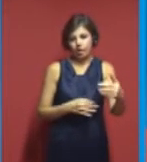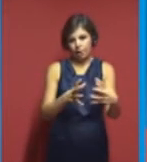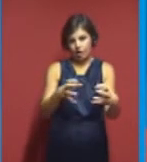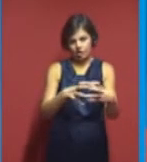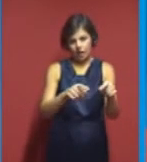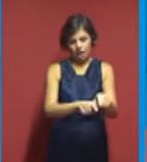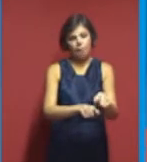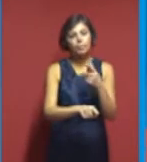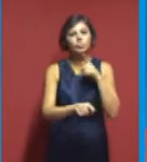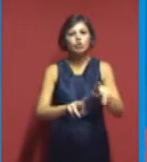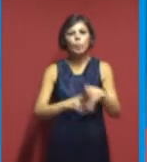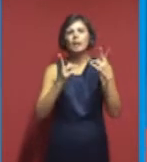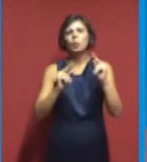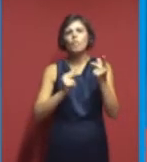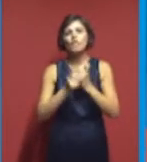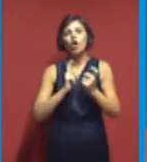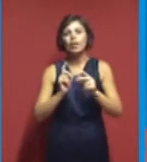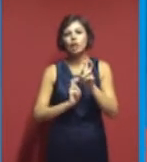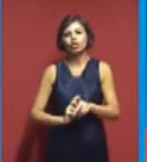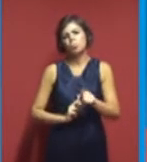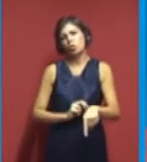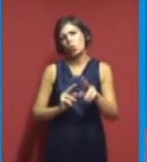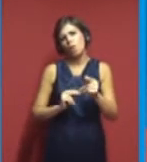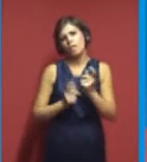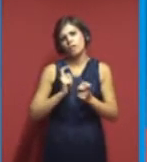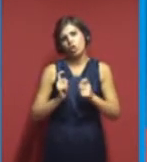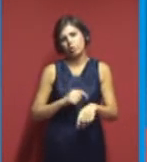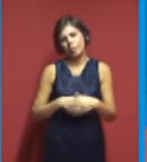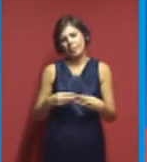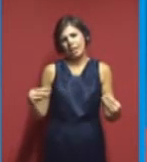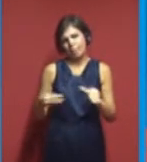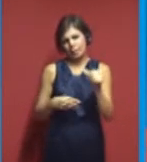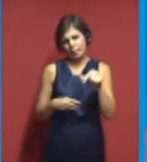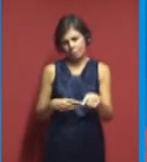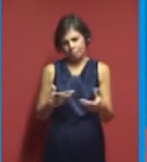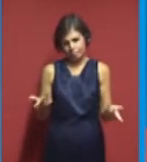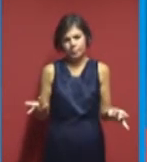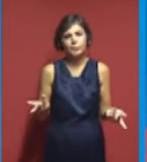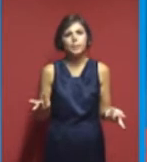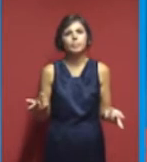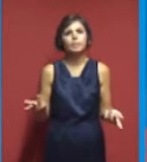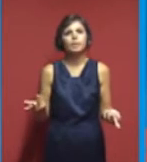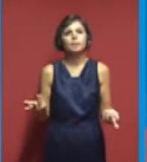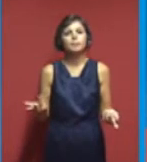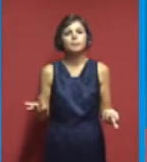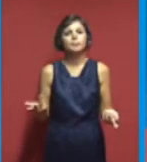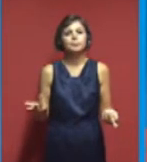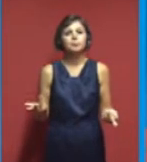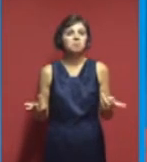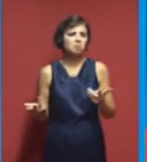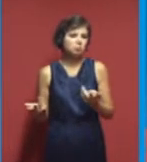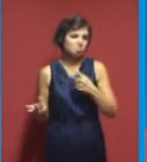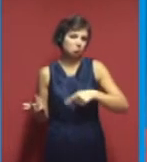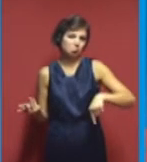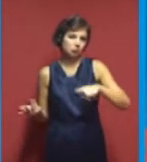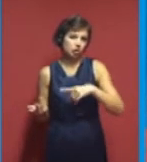new source of raw materials. We are sitting now in chairs, we are wearing things, we're using devices that are